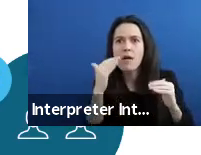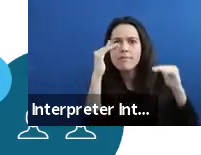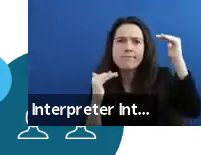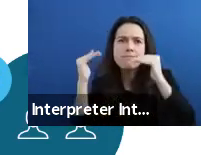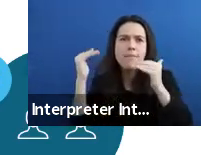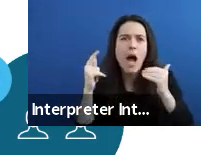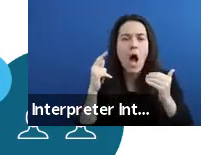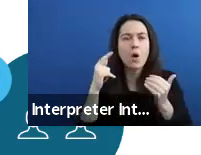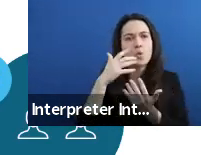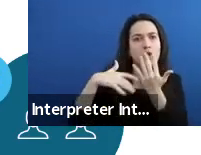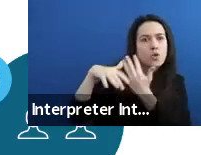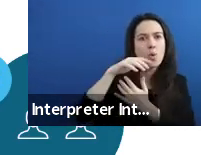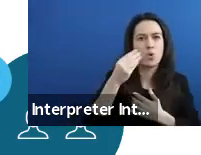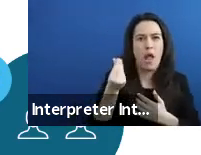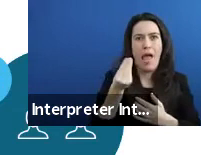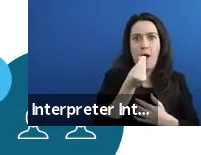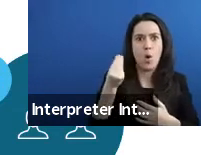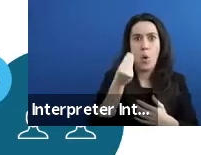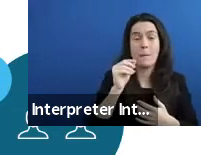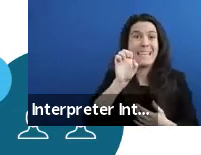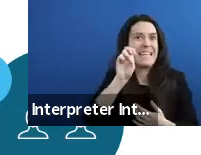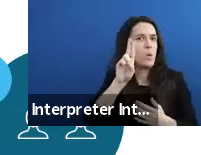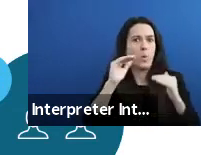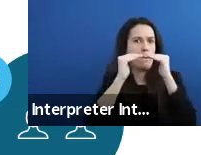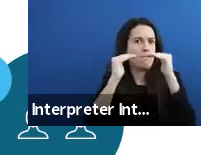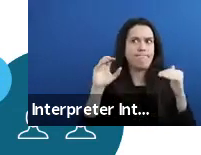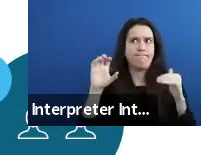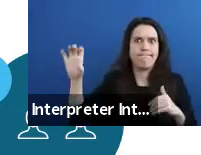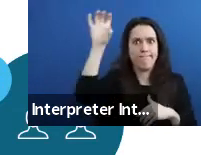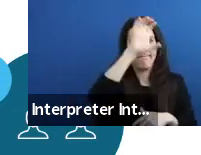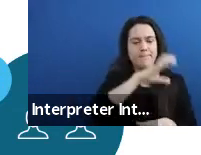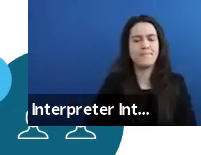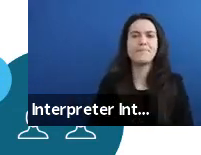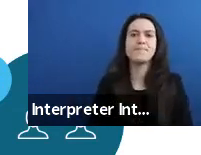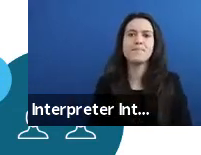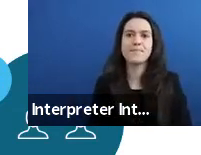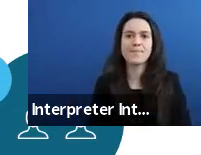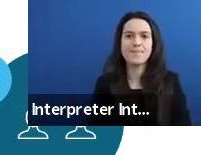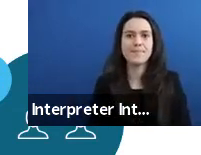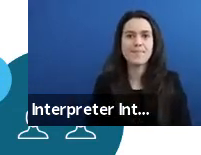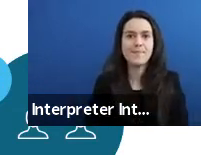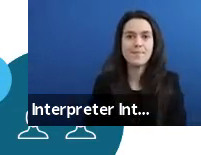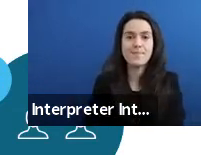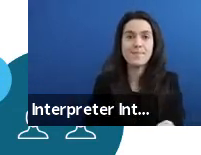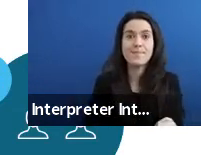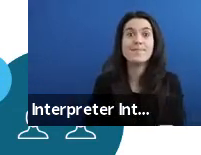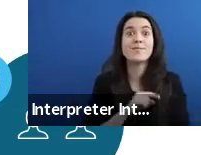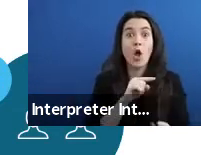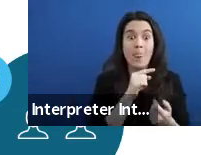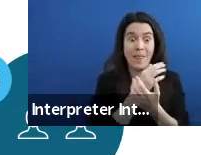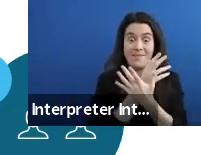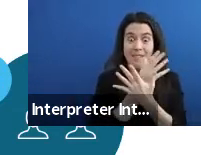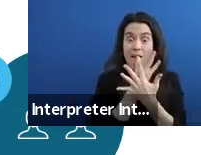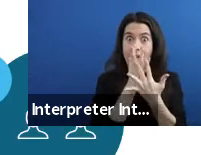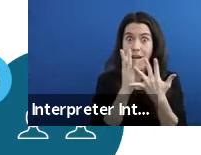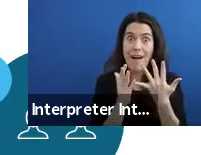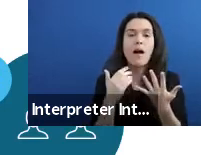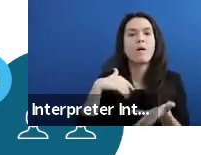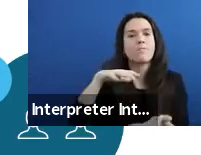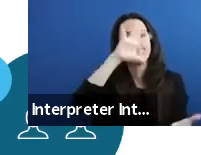socioeconomic situation of theaters in EU member states. And the result of the study will be a study